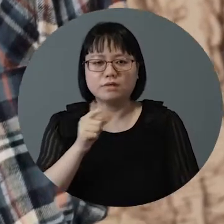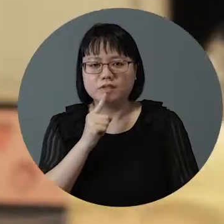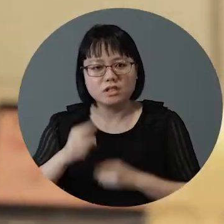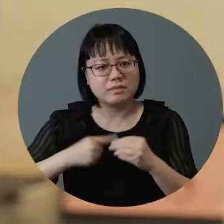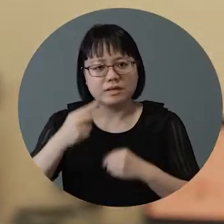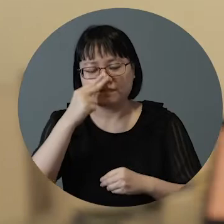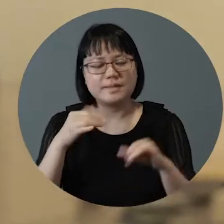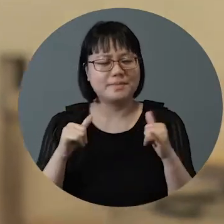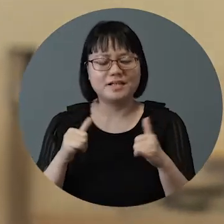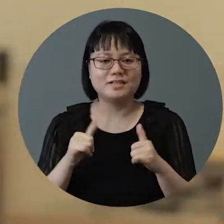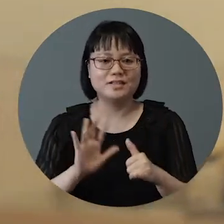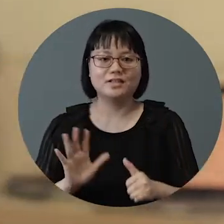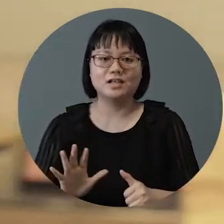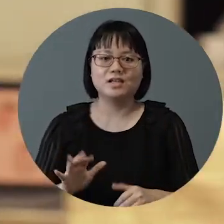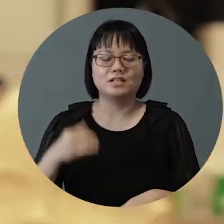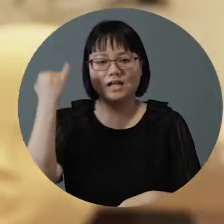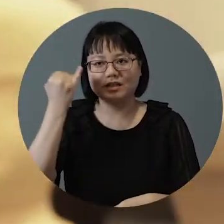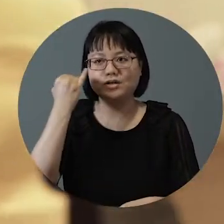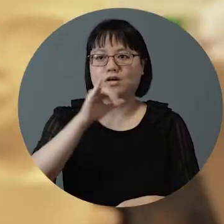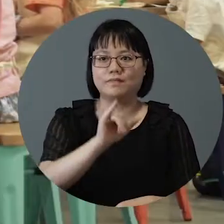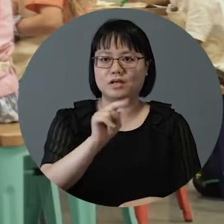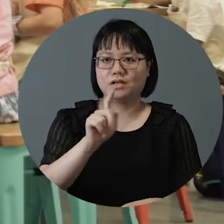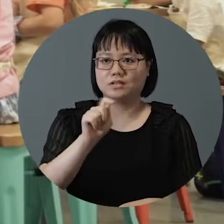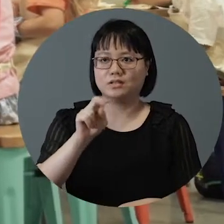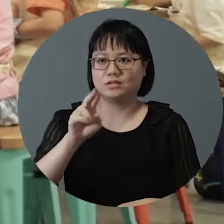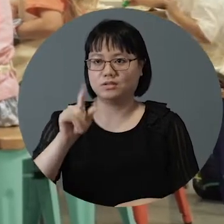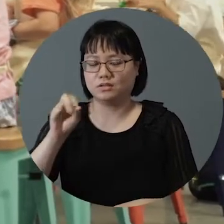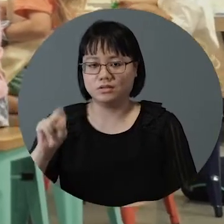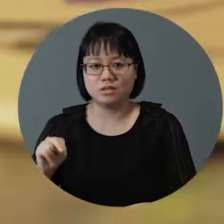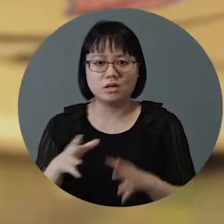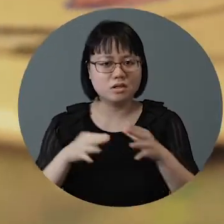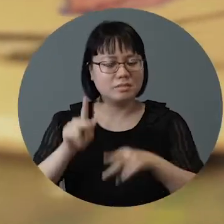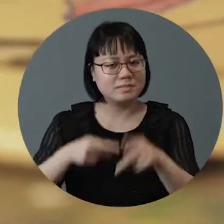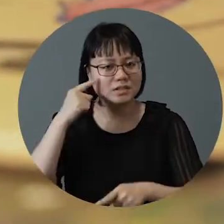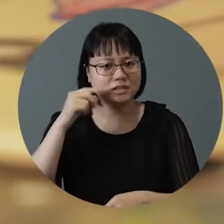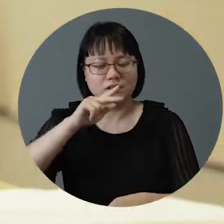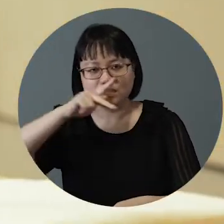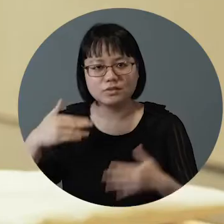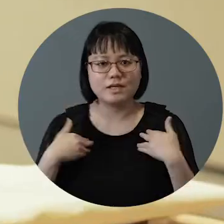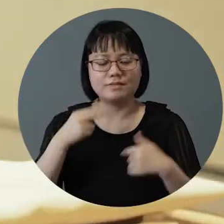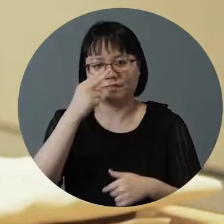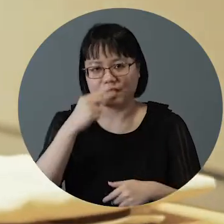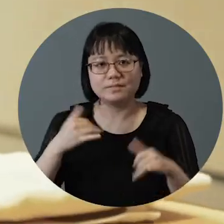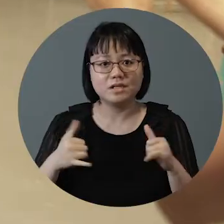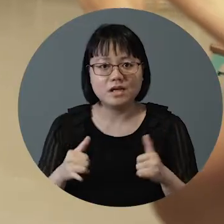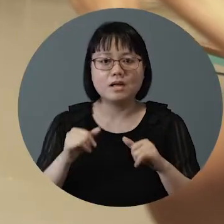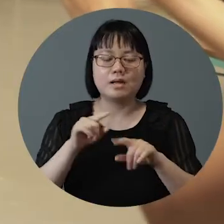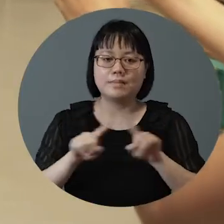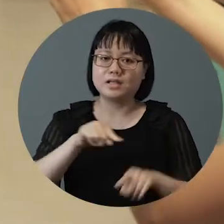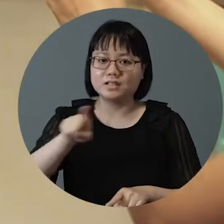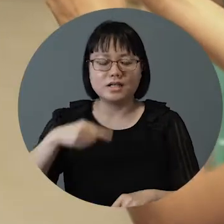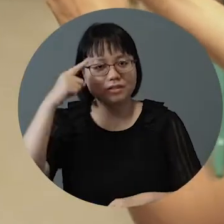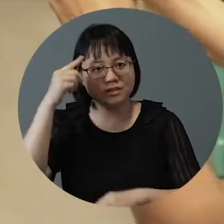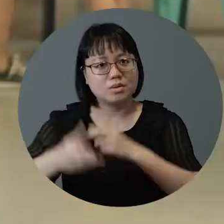Yeah, it's not really about fun or playing so much as it is about this idea of intuition. A lot of people think that kids are just here to have fun or they just want to play. But yes,